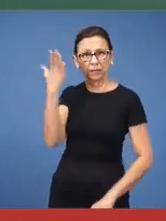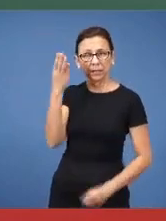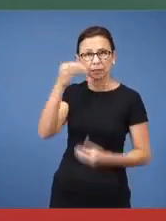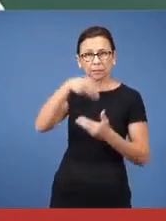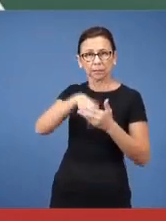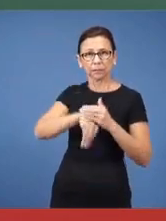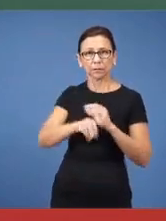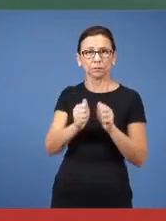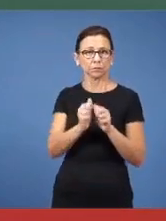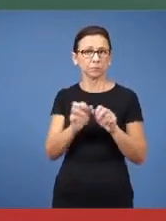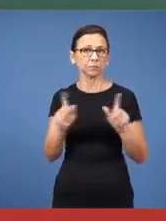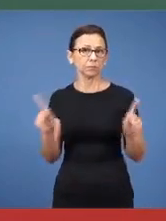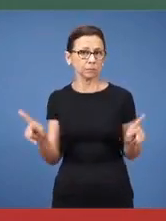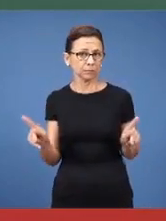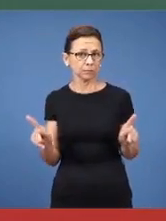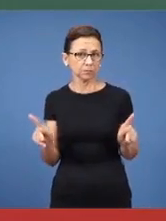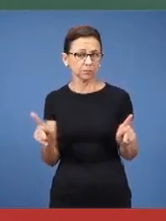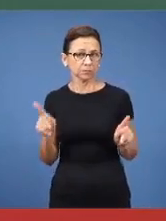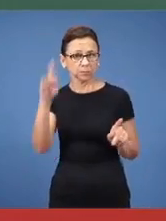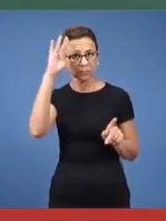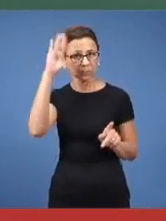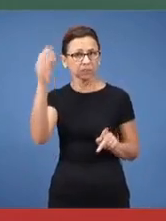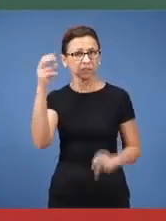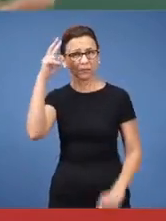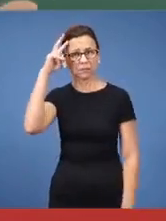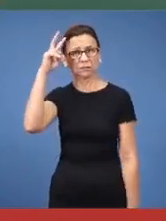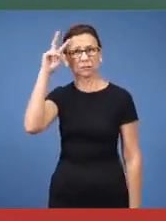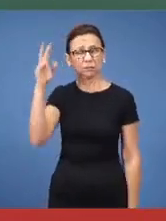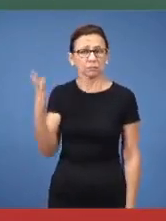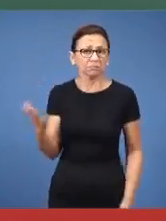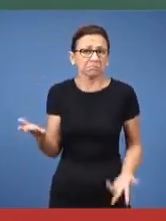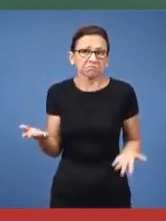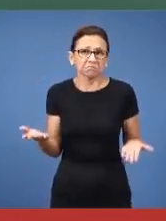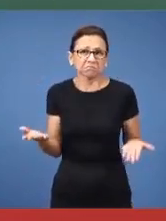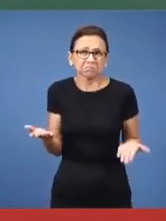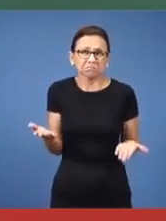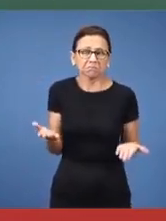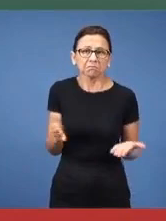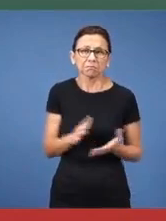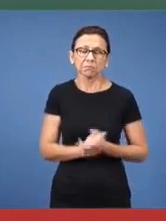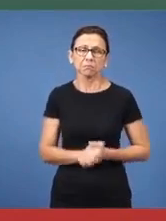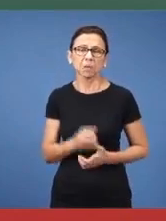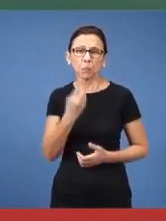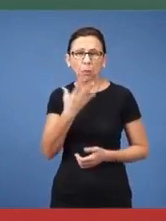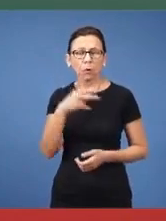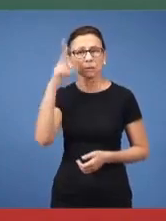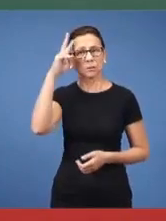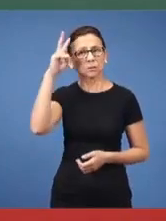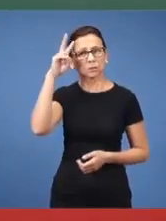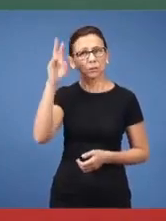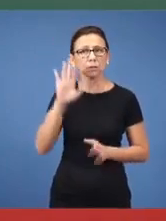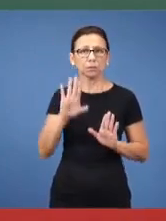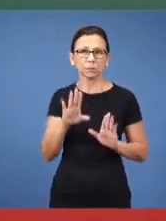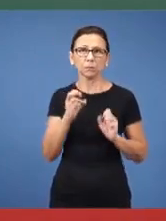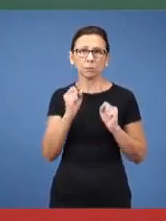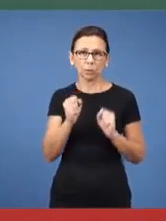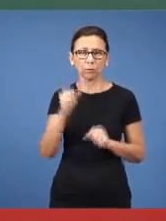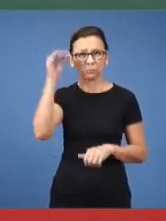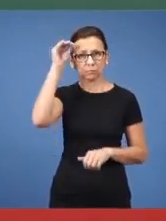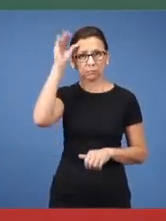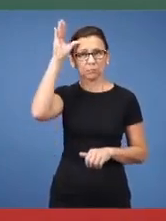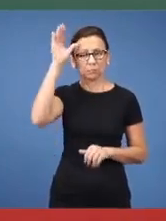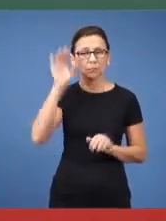is there. That's what matters to us. The history, a little more, a little less, it doesn't,